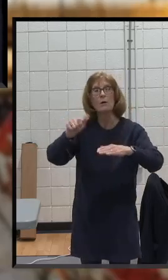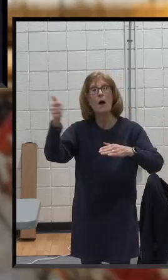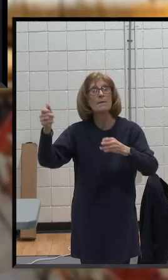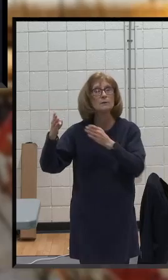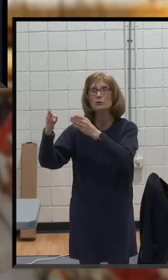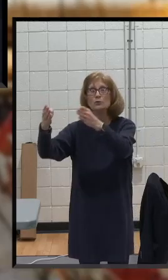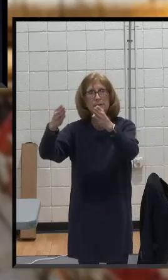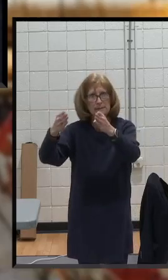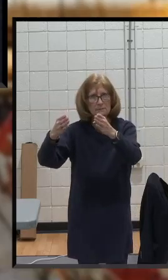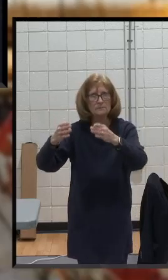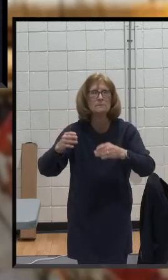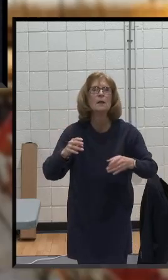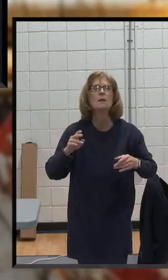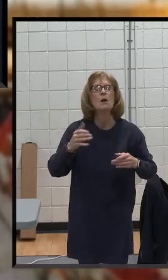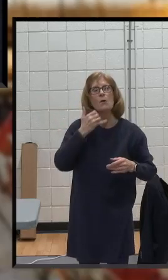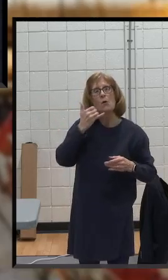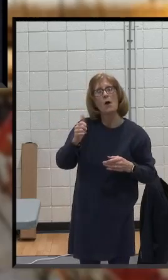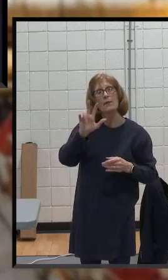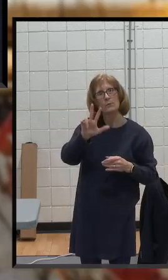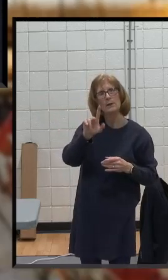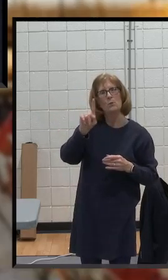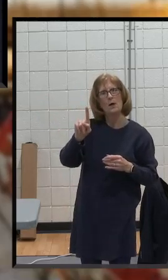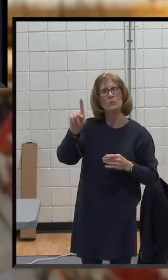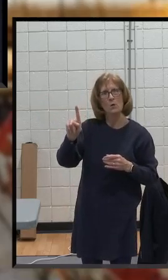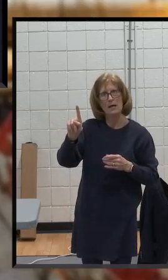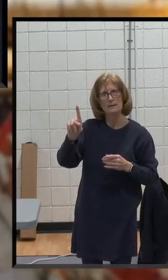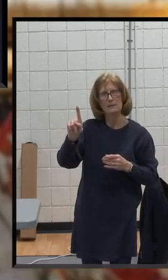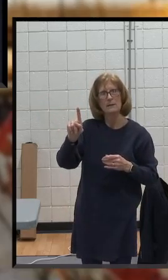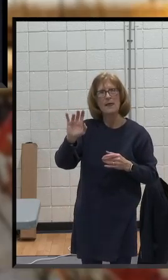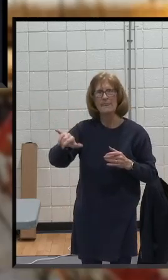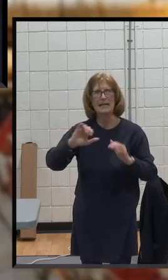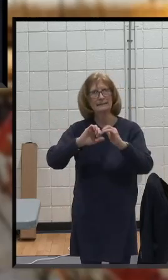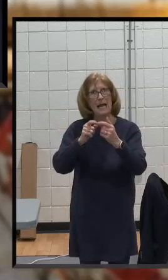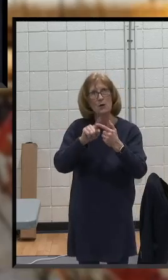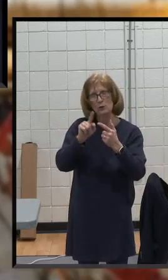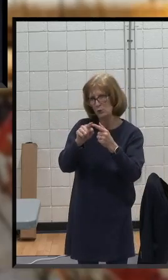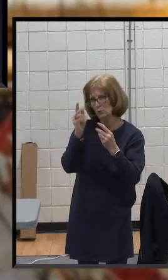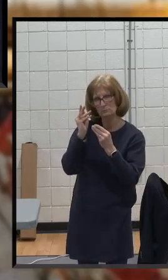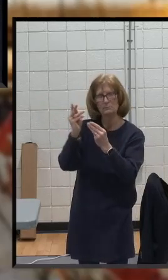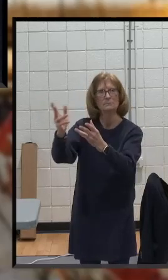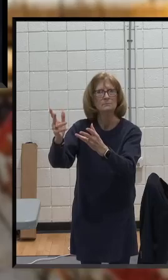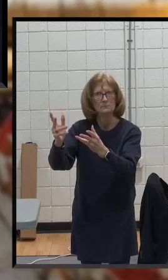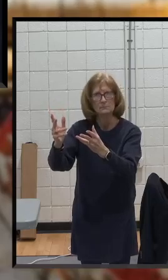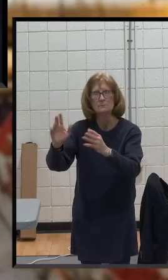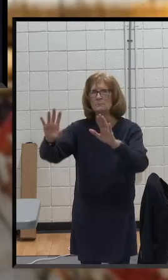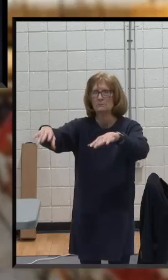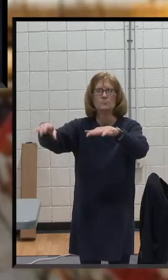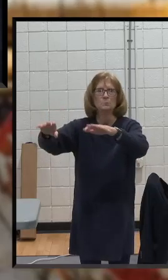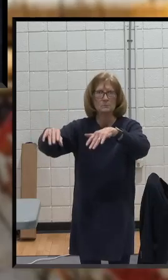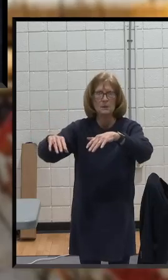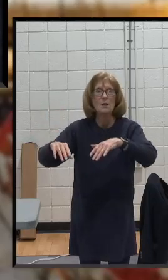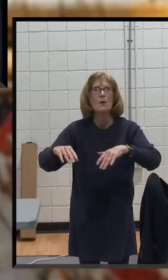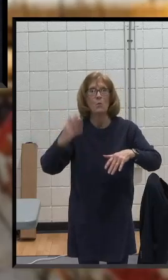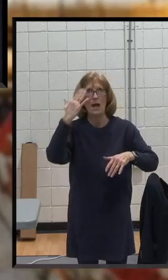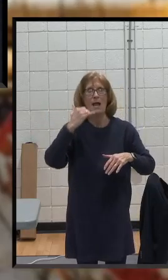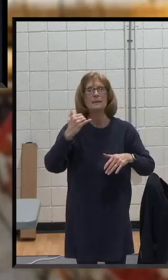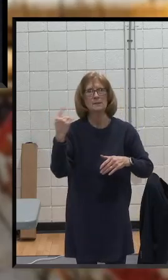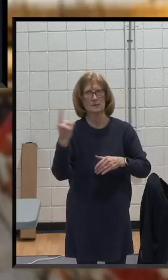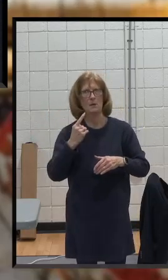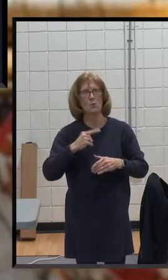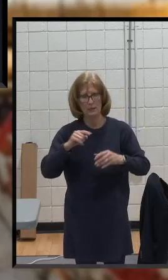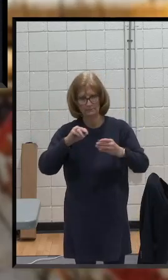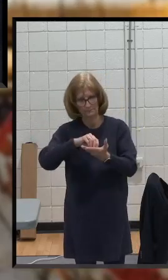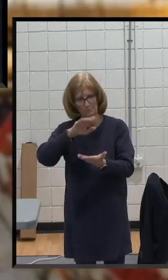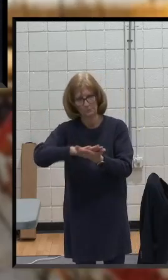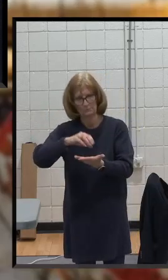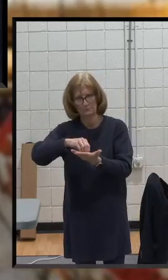bridge, use the 311 system. It's a great way to get it reported to the crews in DPW who can patch that up.